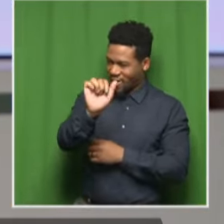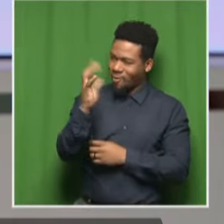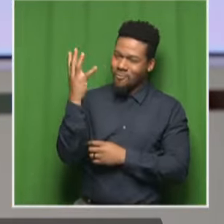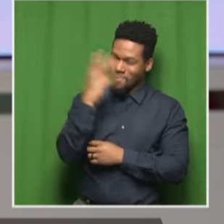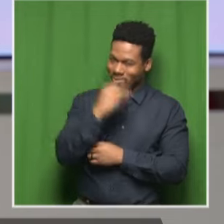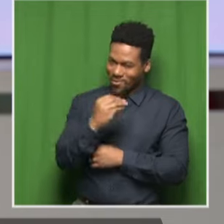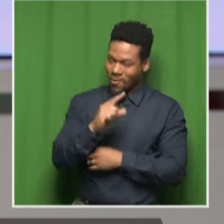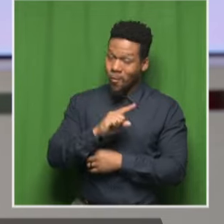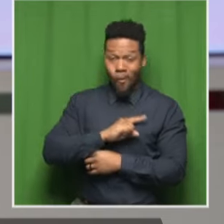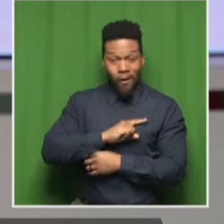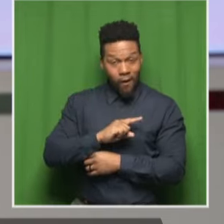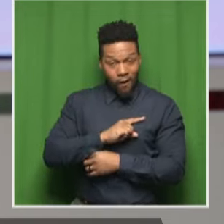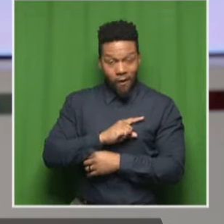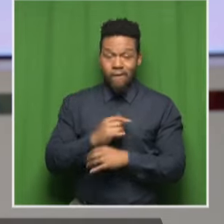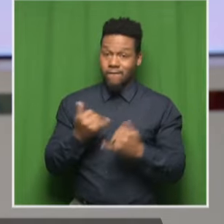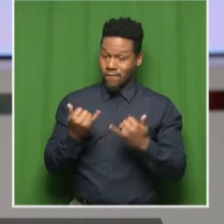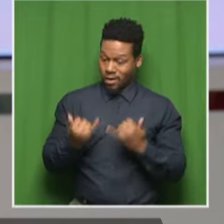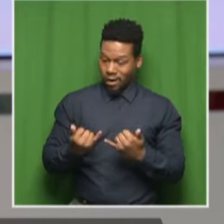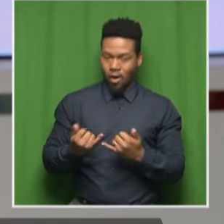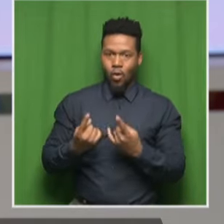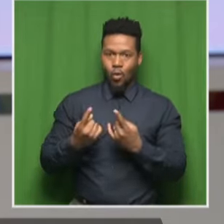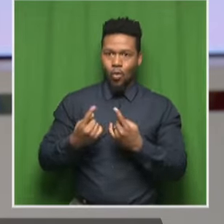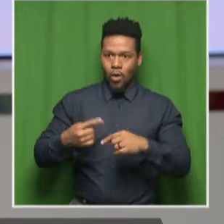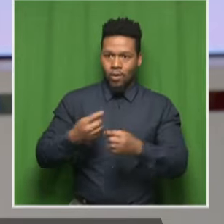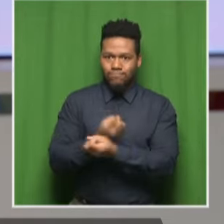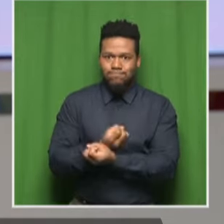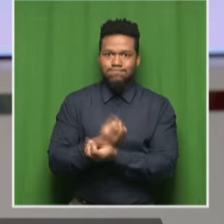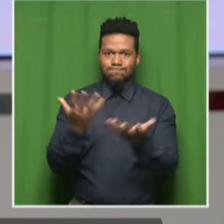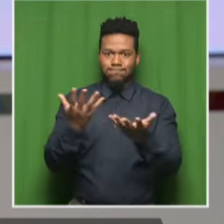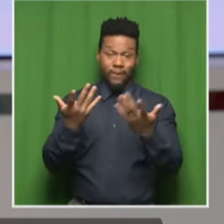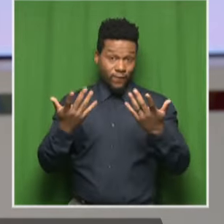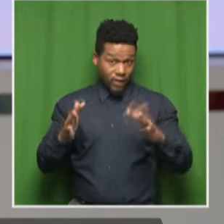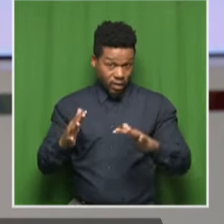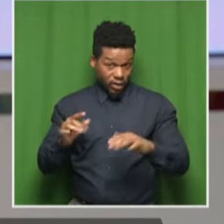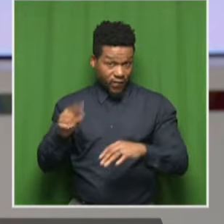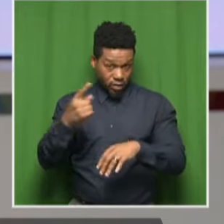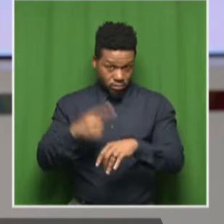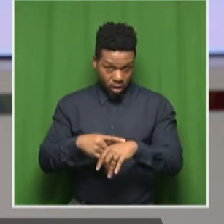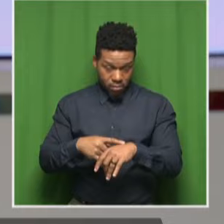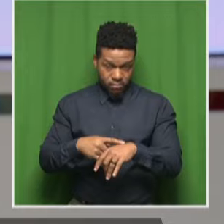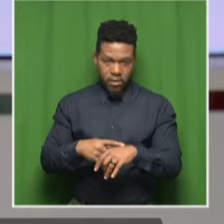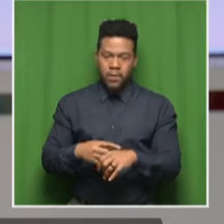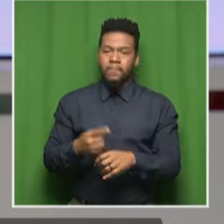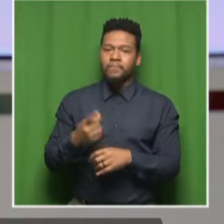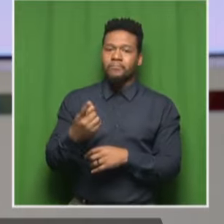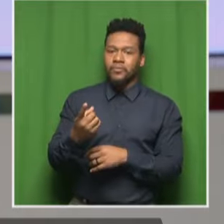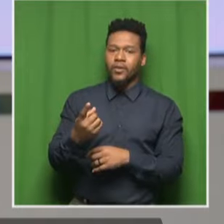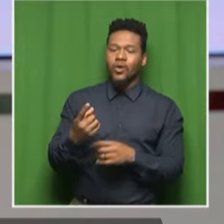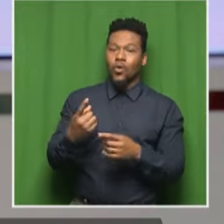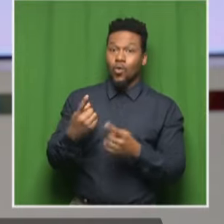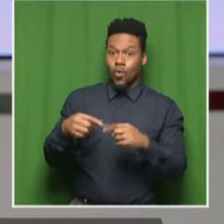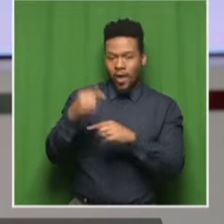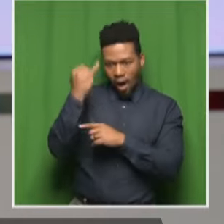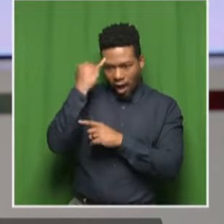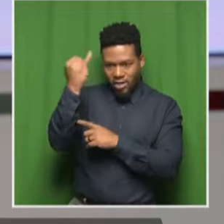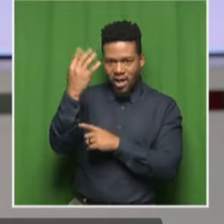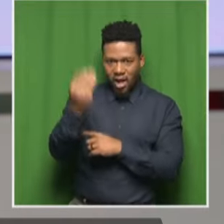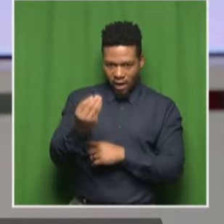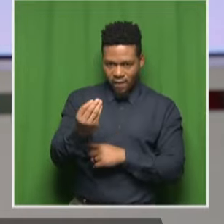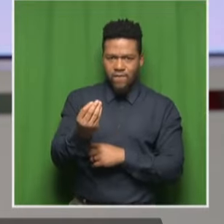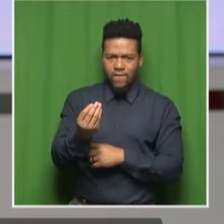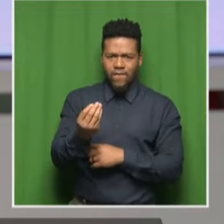now, especially with our first release, obviously, we could make the product and have our ideas because there's a lot more